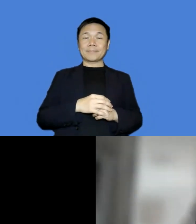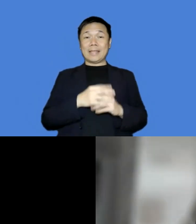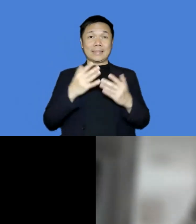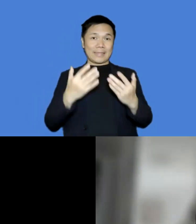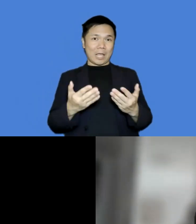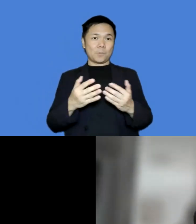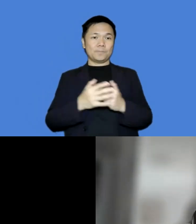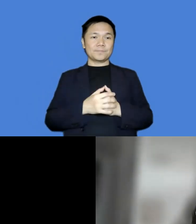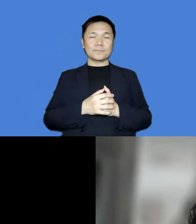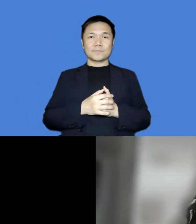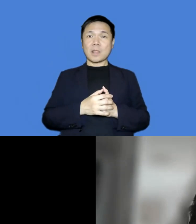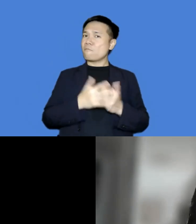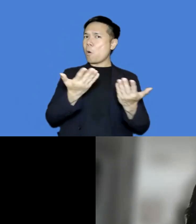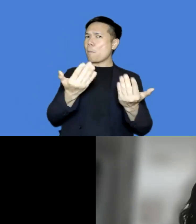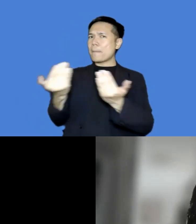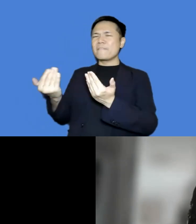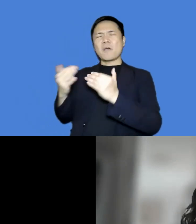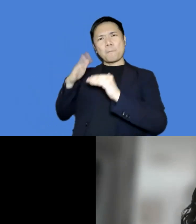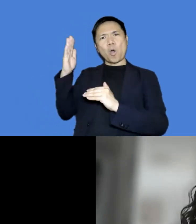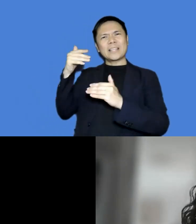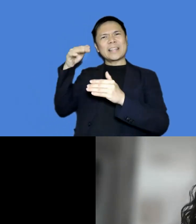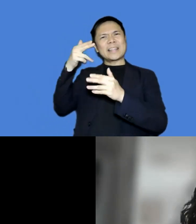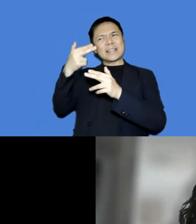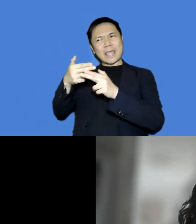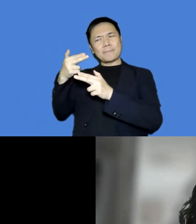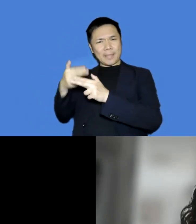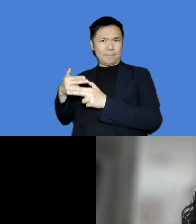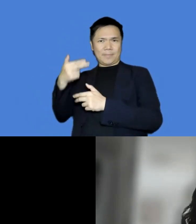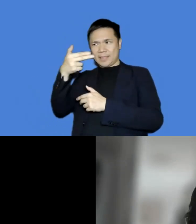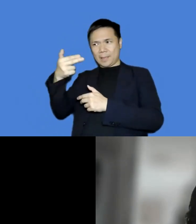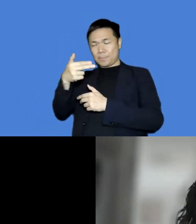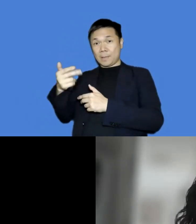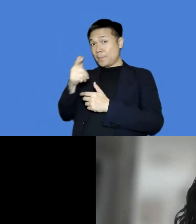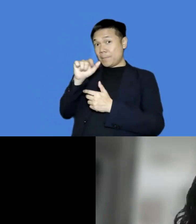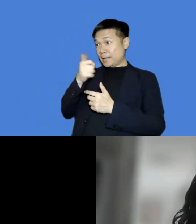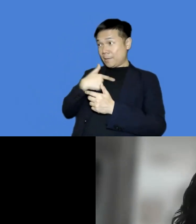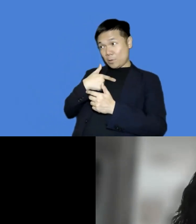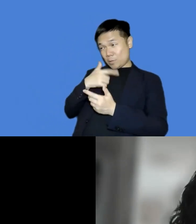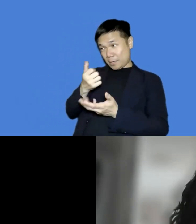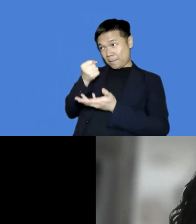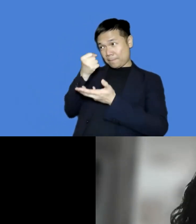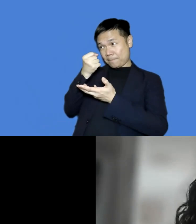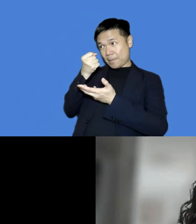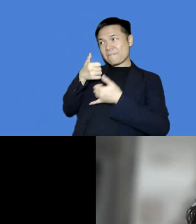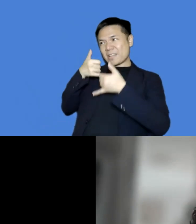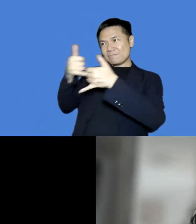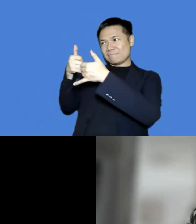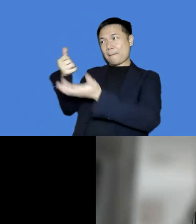for submission of nominations to be funded to attend the Global Disability